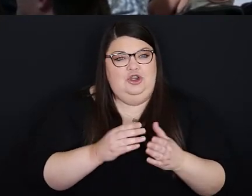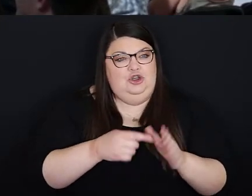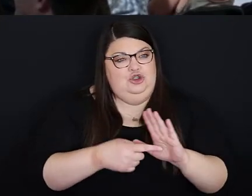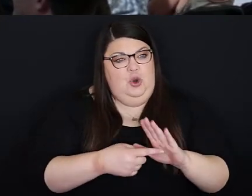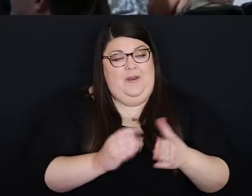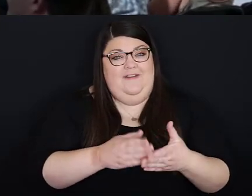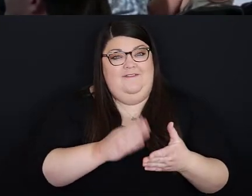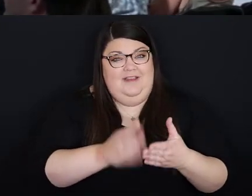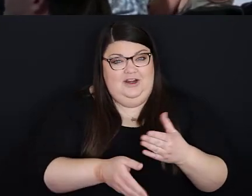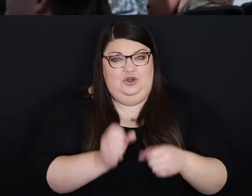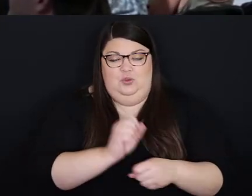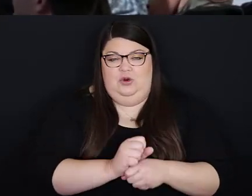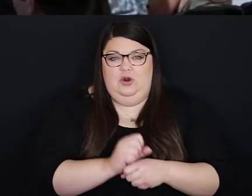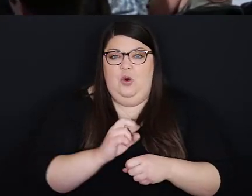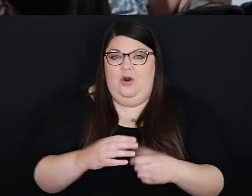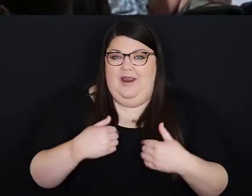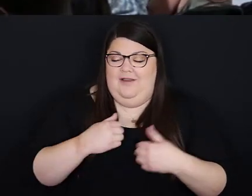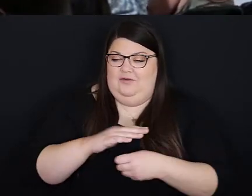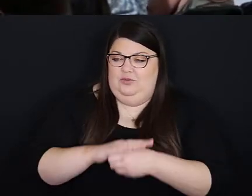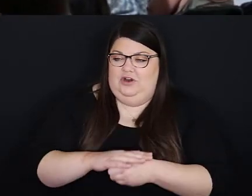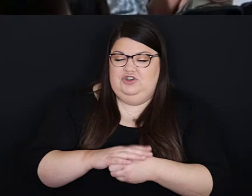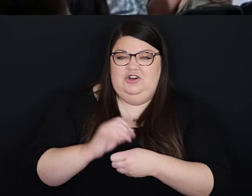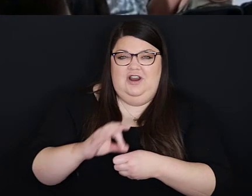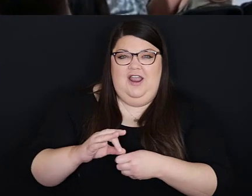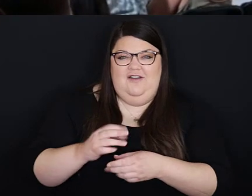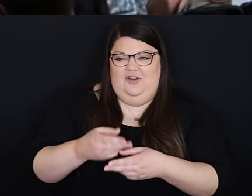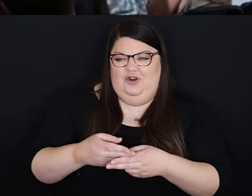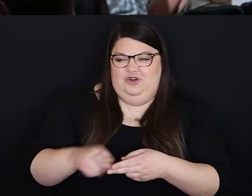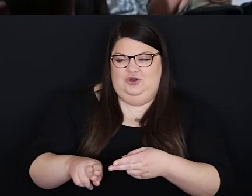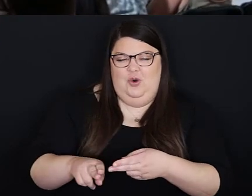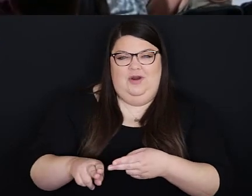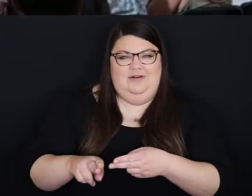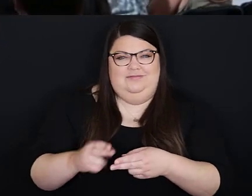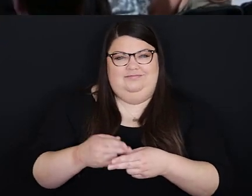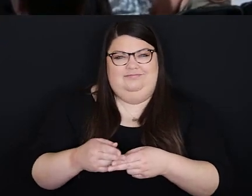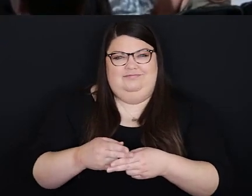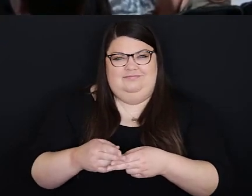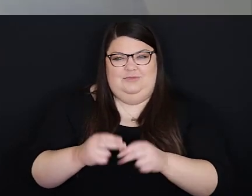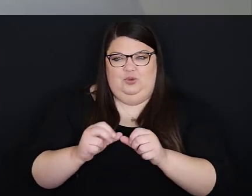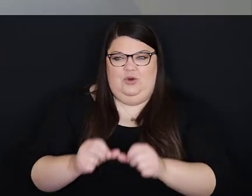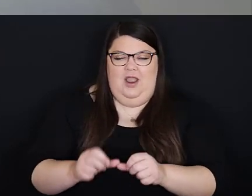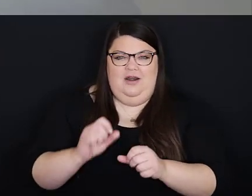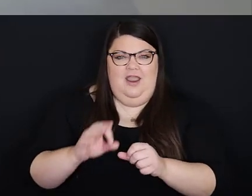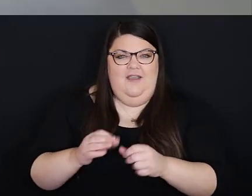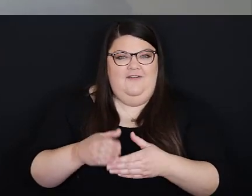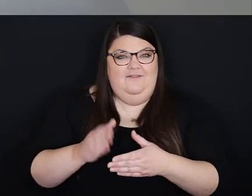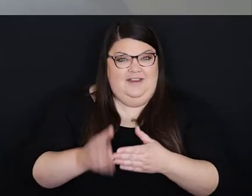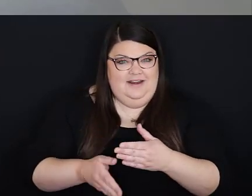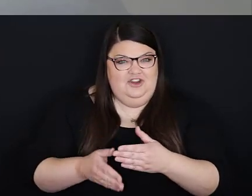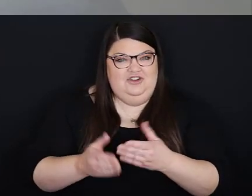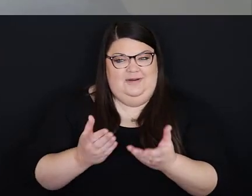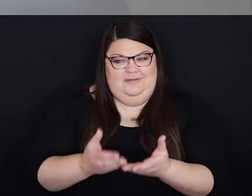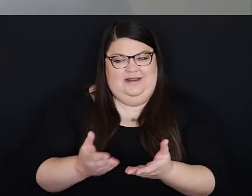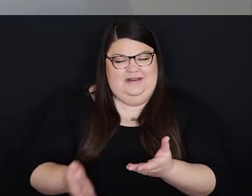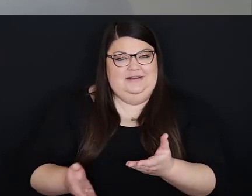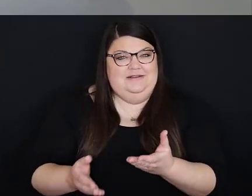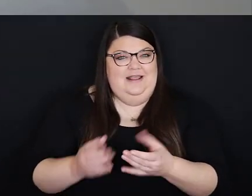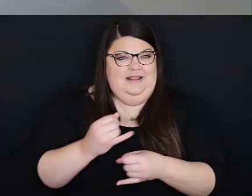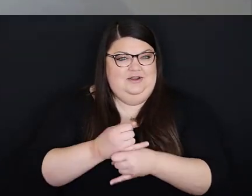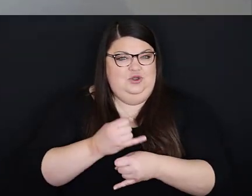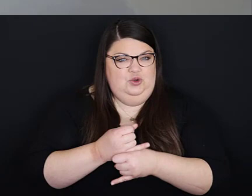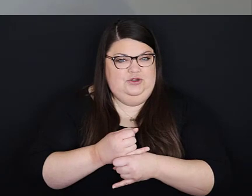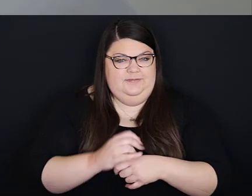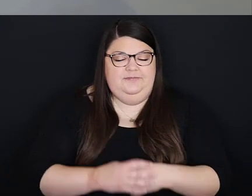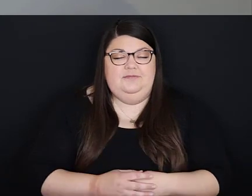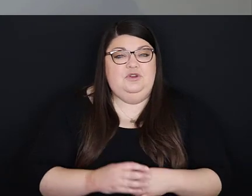finished works or have the pressure of a sort of short run of a finished piece at the institution. And so